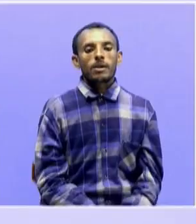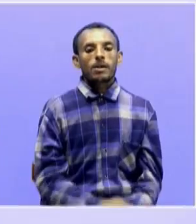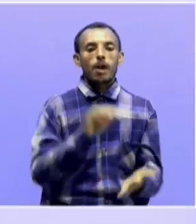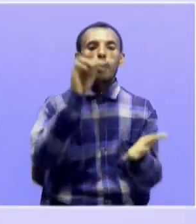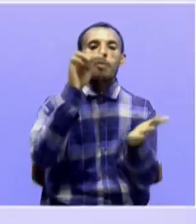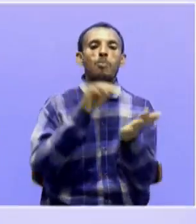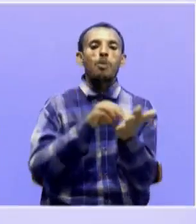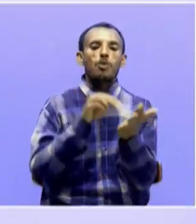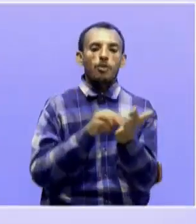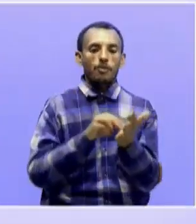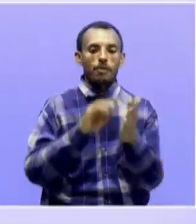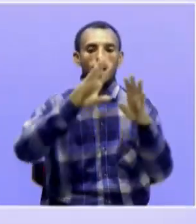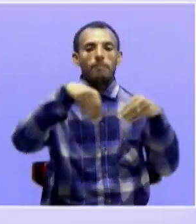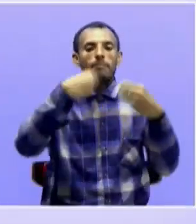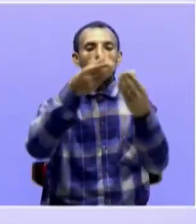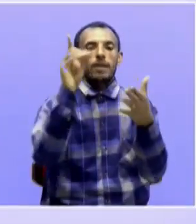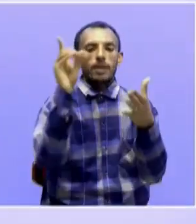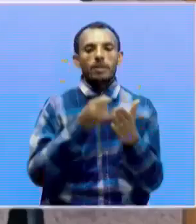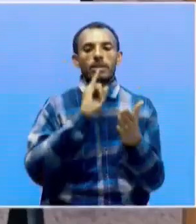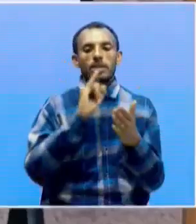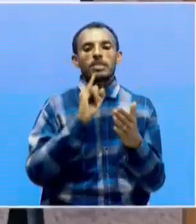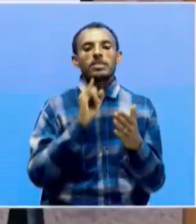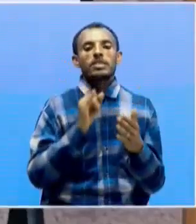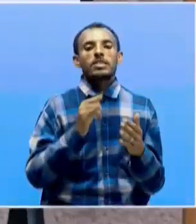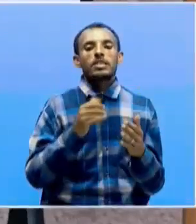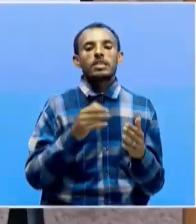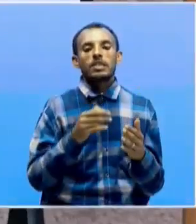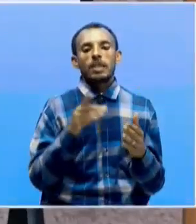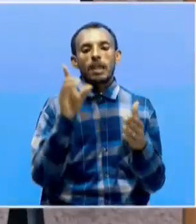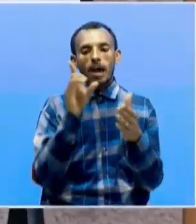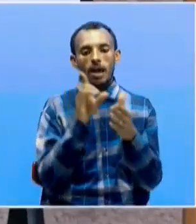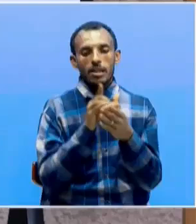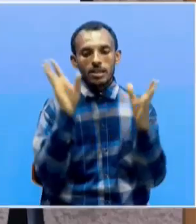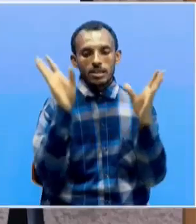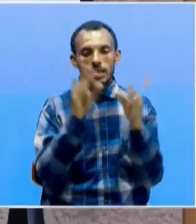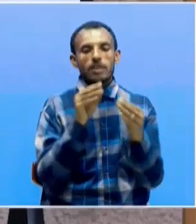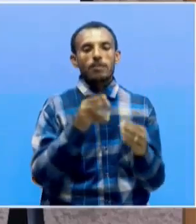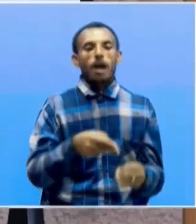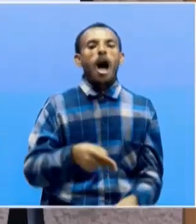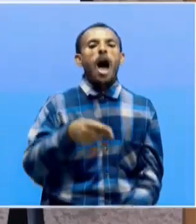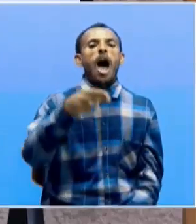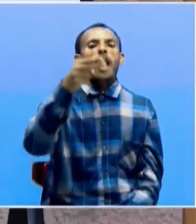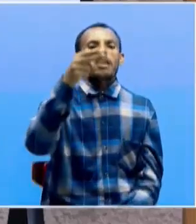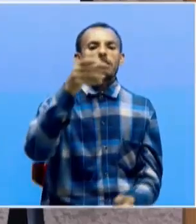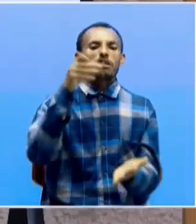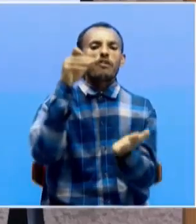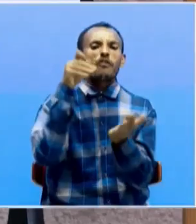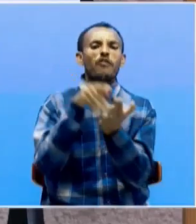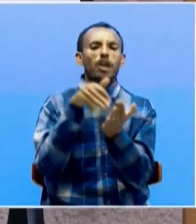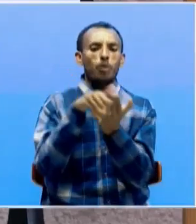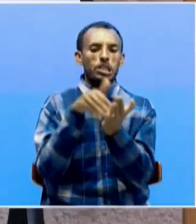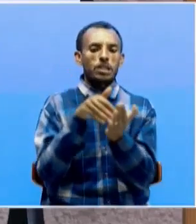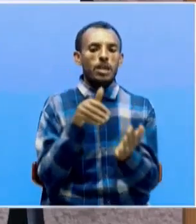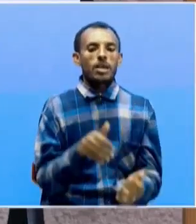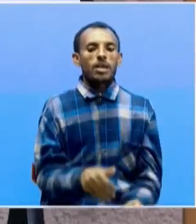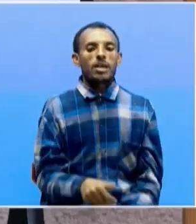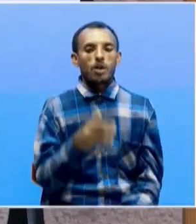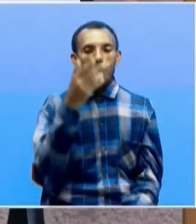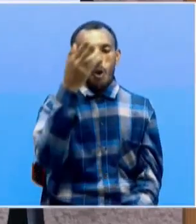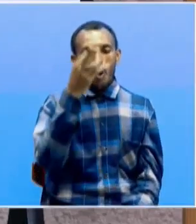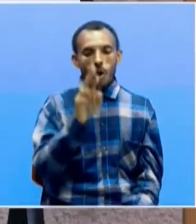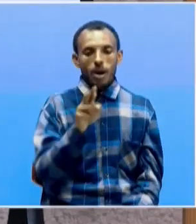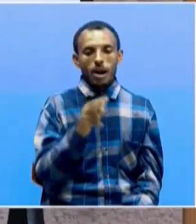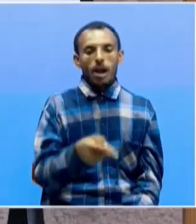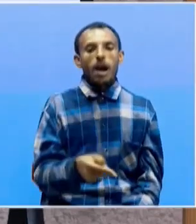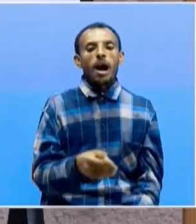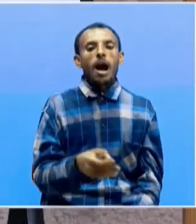Mode of a given data set is, it's a data set with highest frequency or